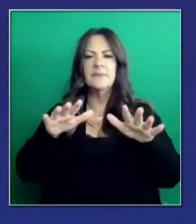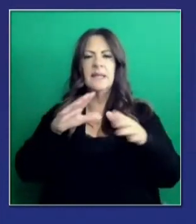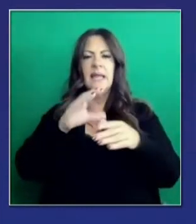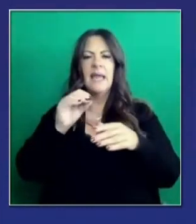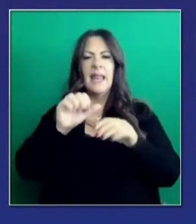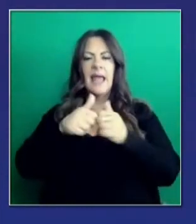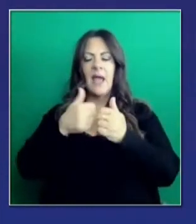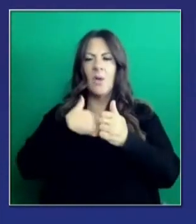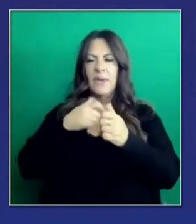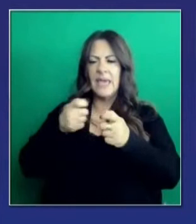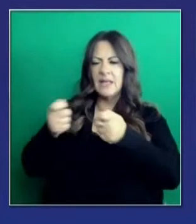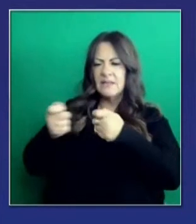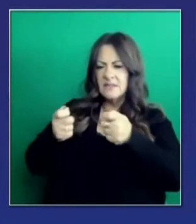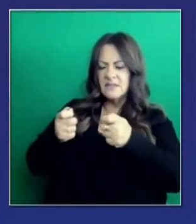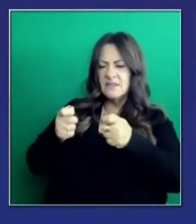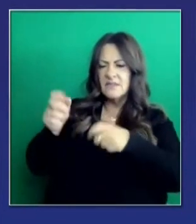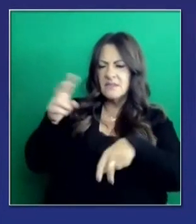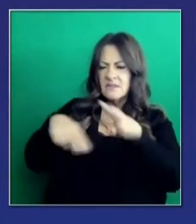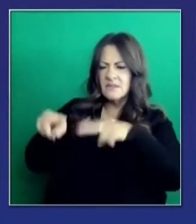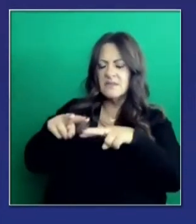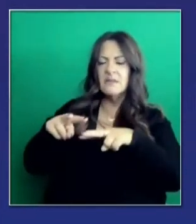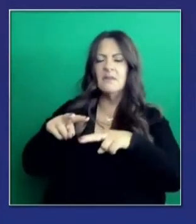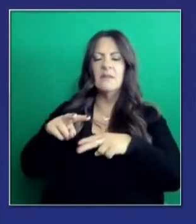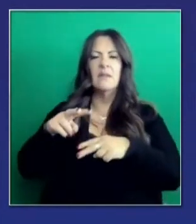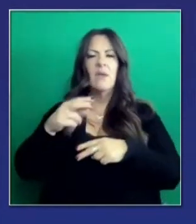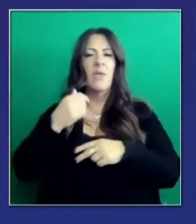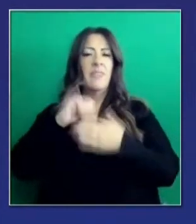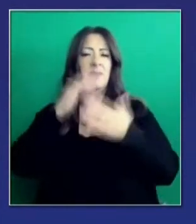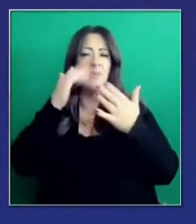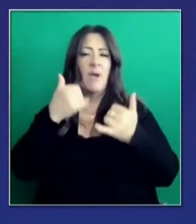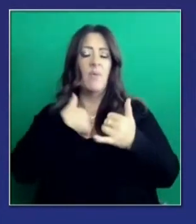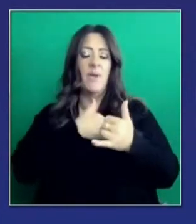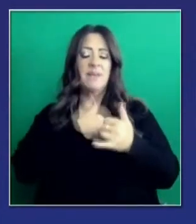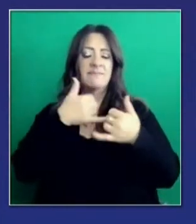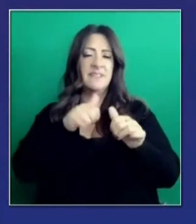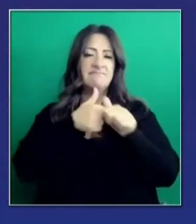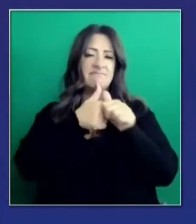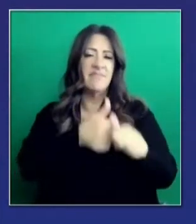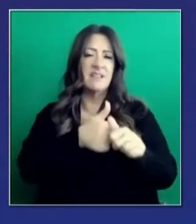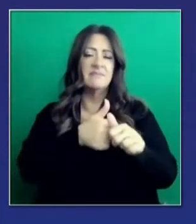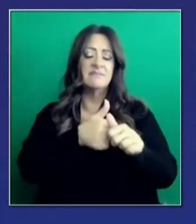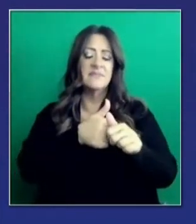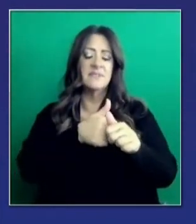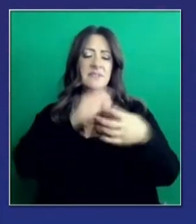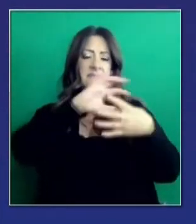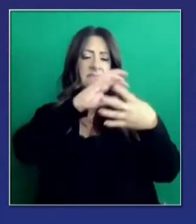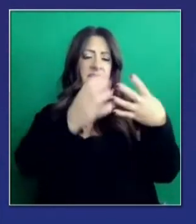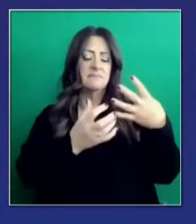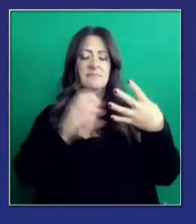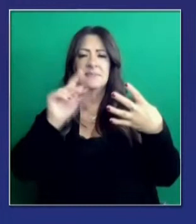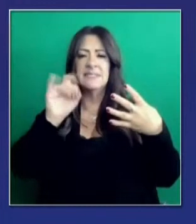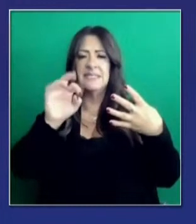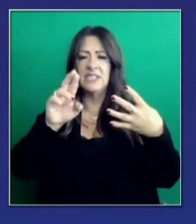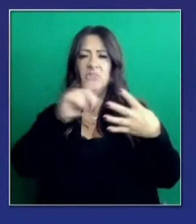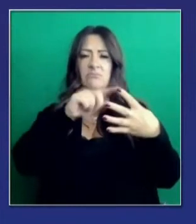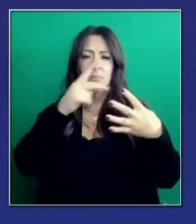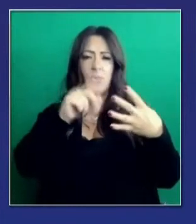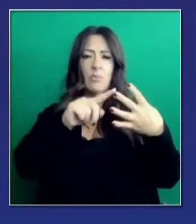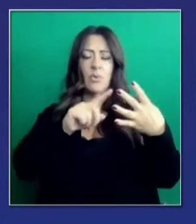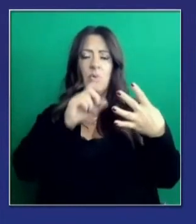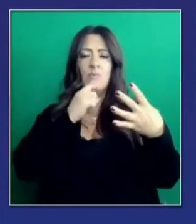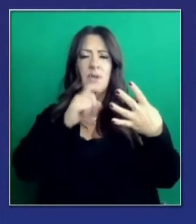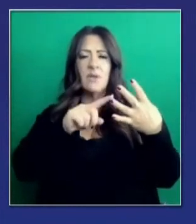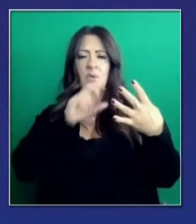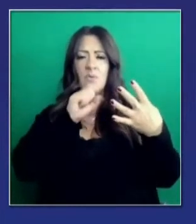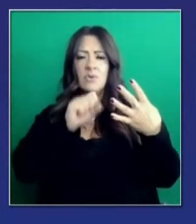used various interventions like the regional stay-at-home order to manage certain phases of our response statewide, and we will always